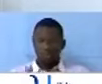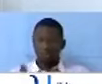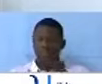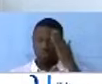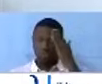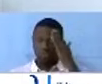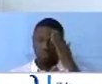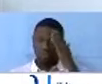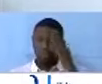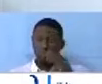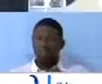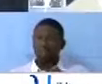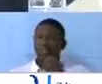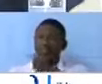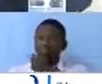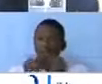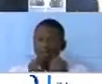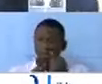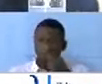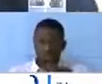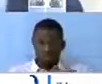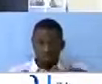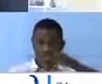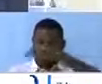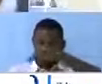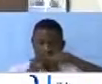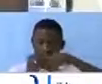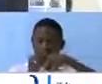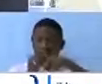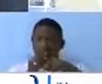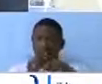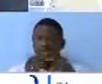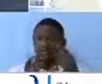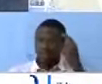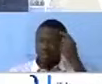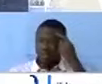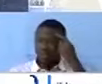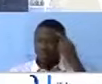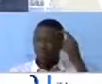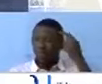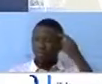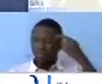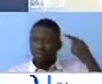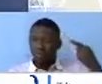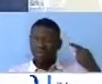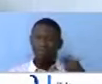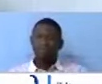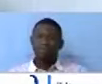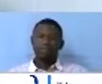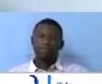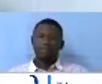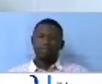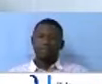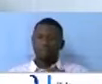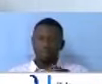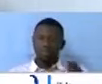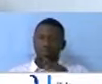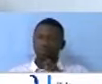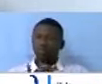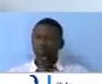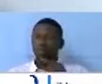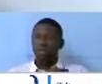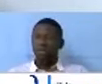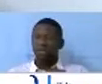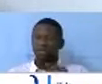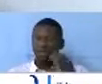it, the things that you have in mind, the calculations you made. I'm going through my experience as far as this case is concerned.